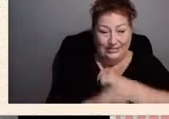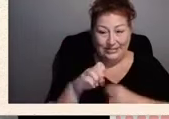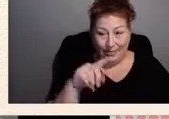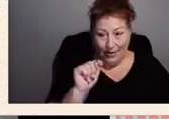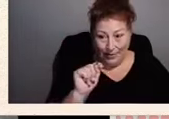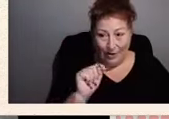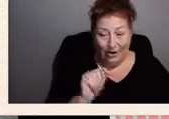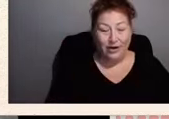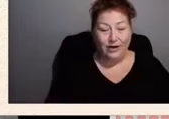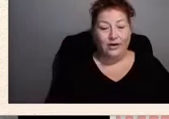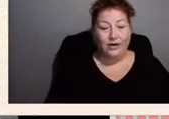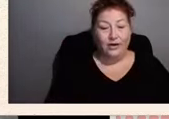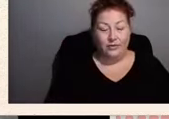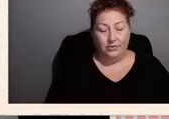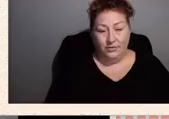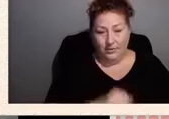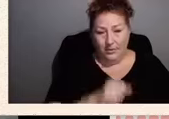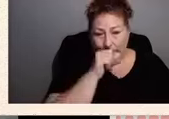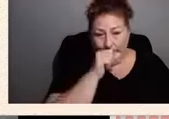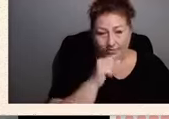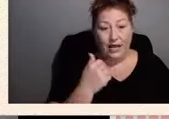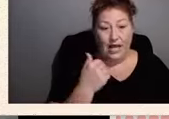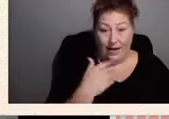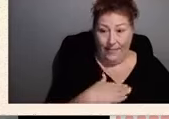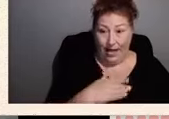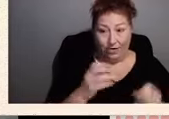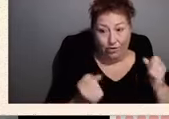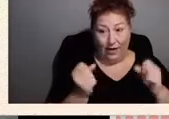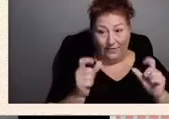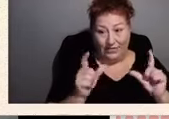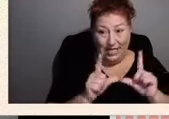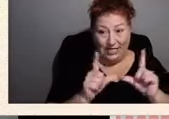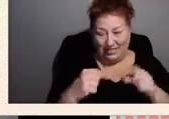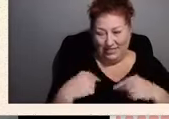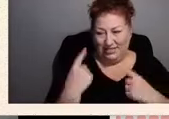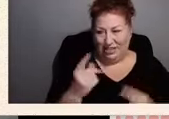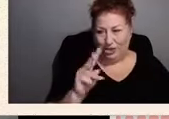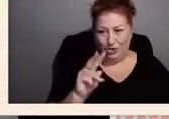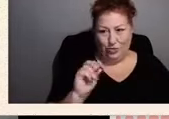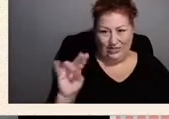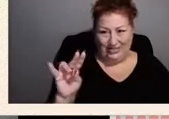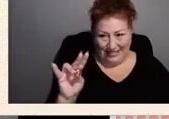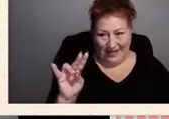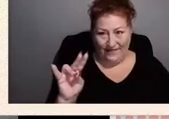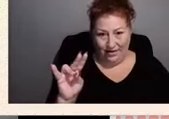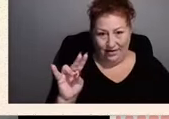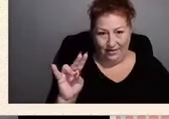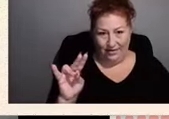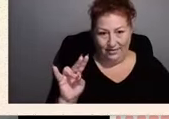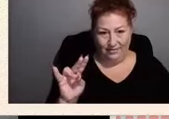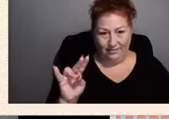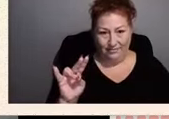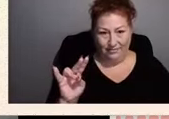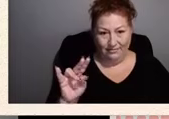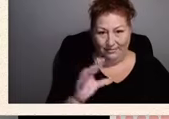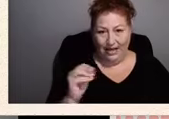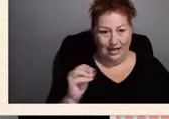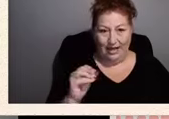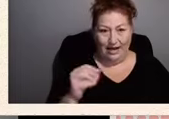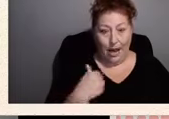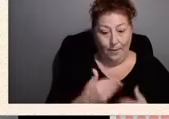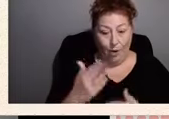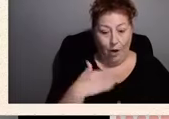I have had my license, my driver's license, since 2007, and I bought my first car,